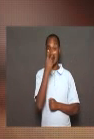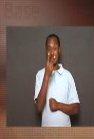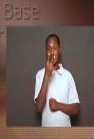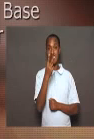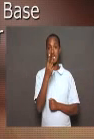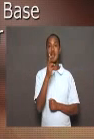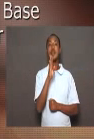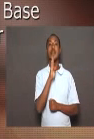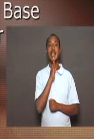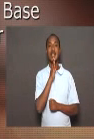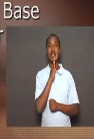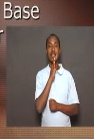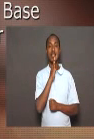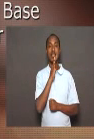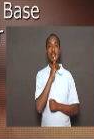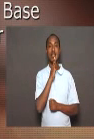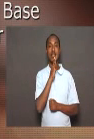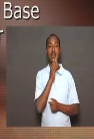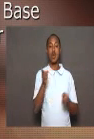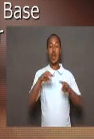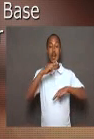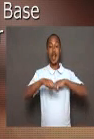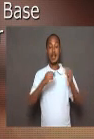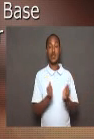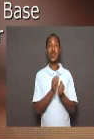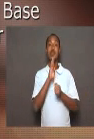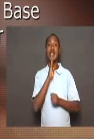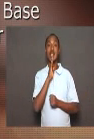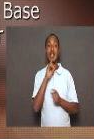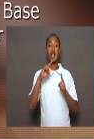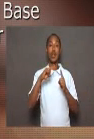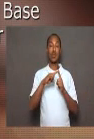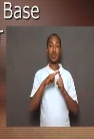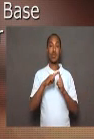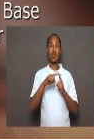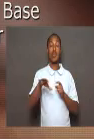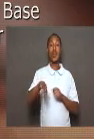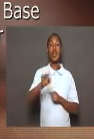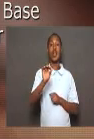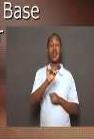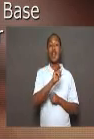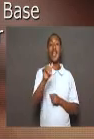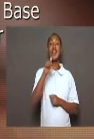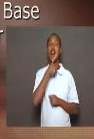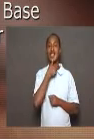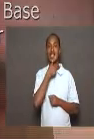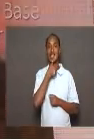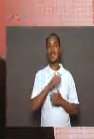bases. And when they react with bases, they behave like acids.